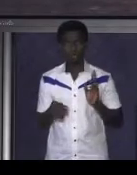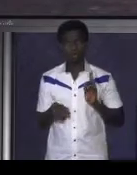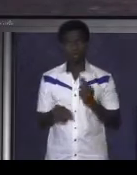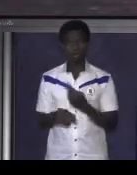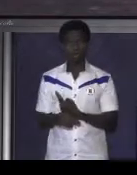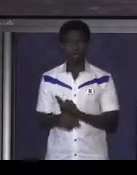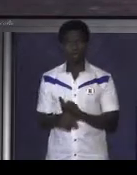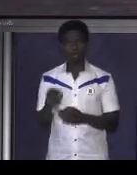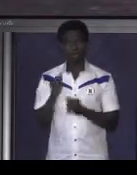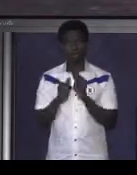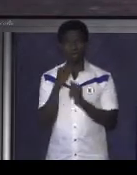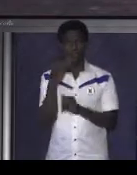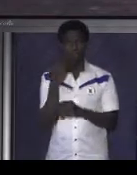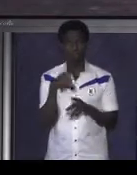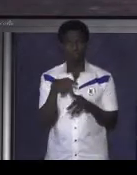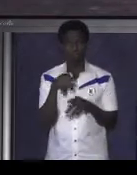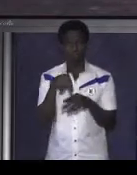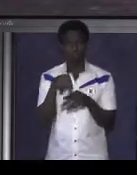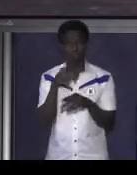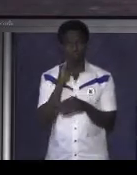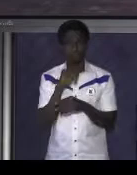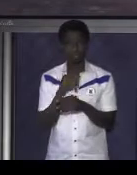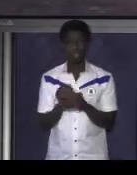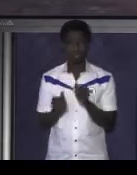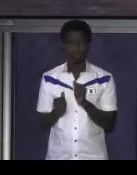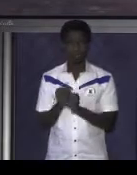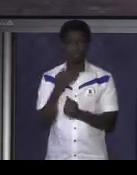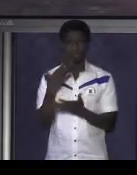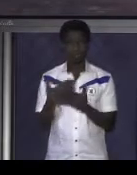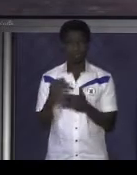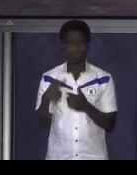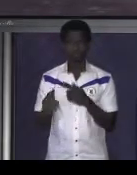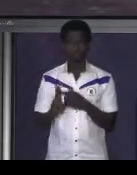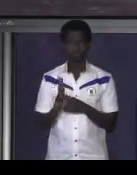us? Which of the pronouns is most appropriate?